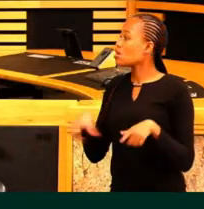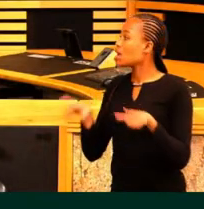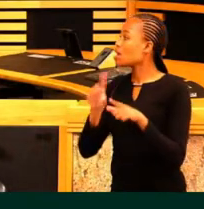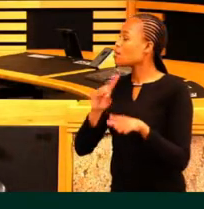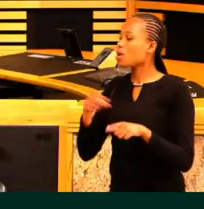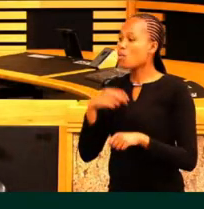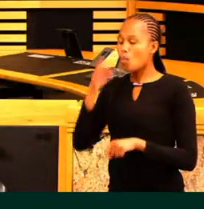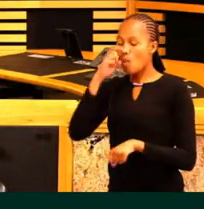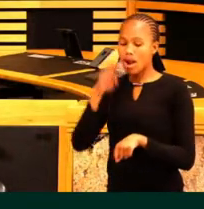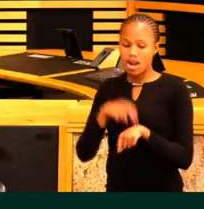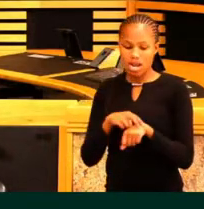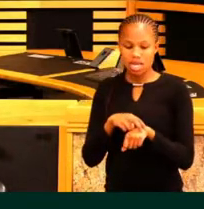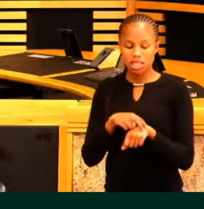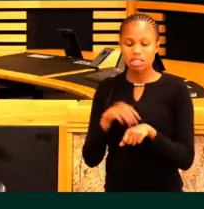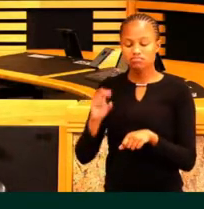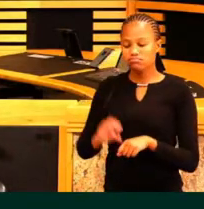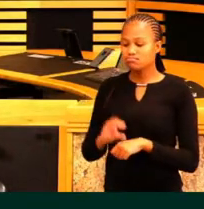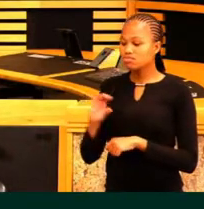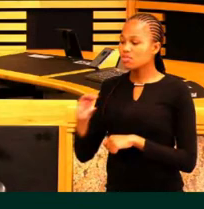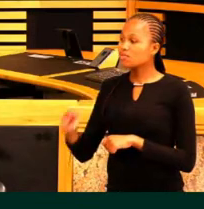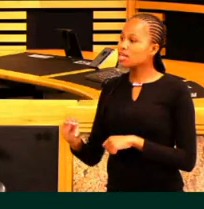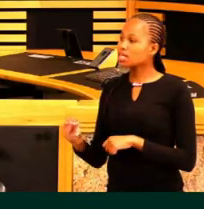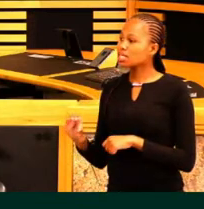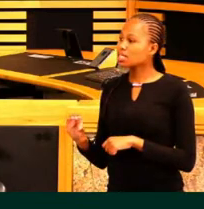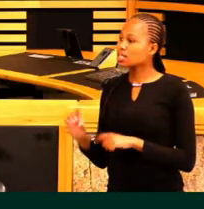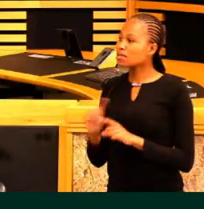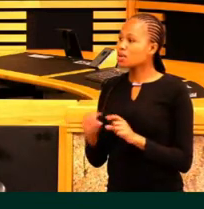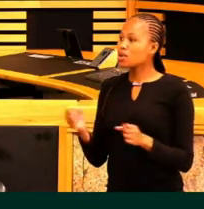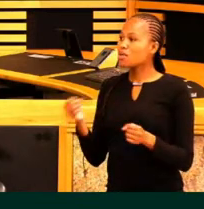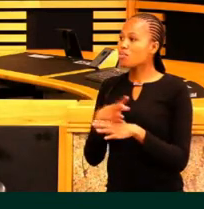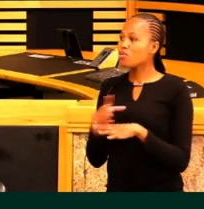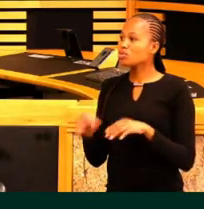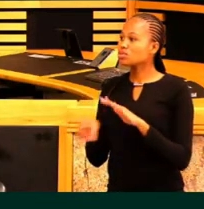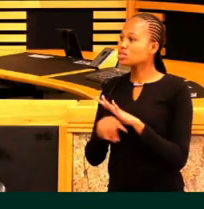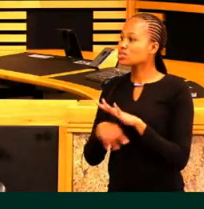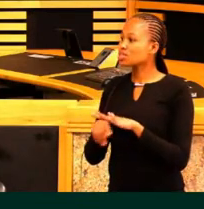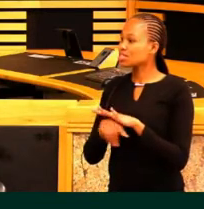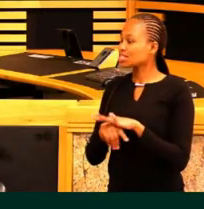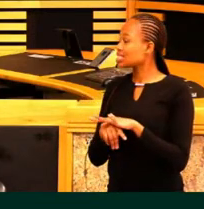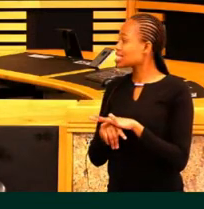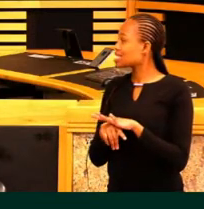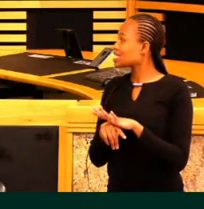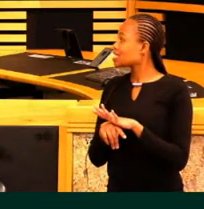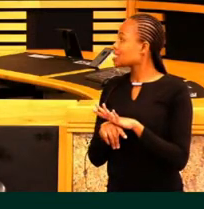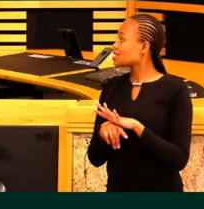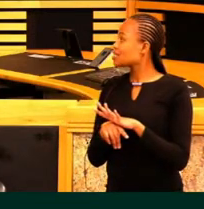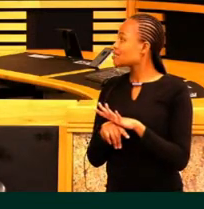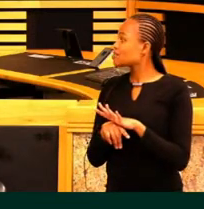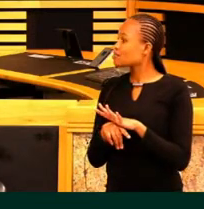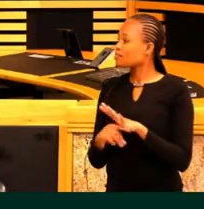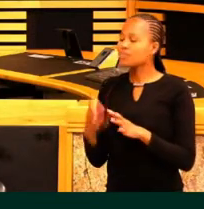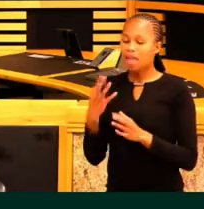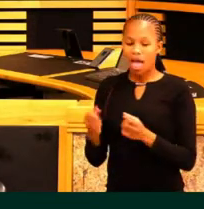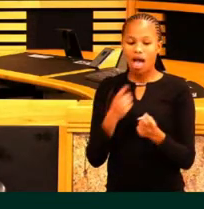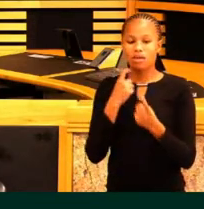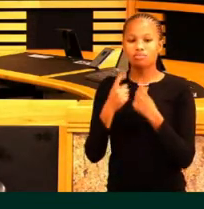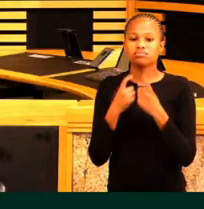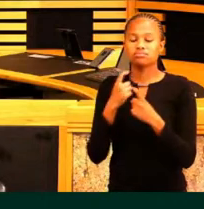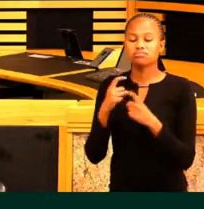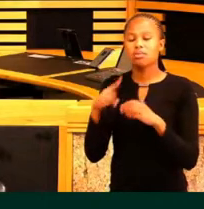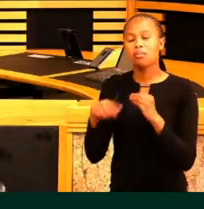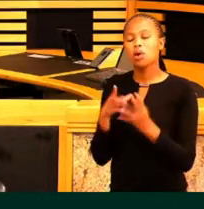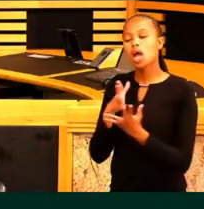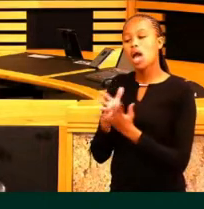we need funding but most registered the most regions Carlo say access